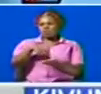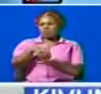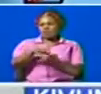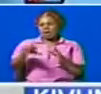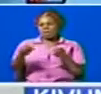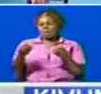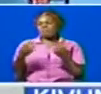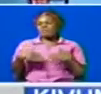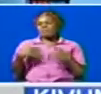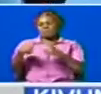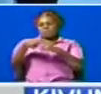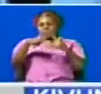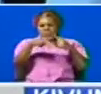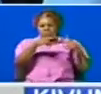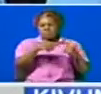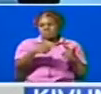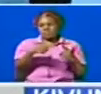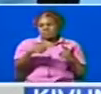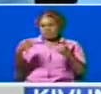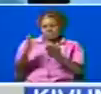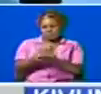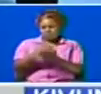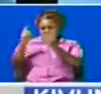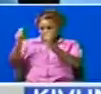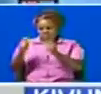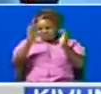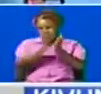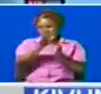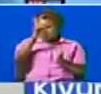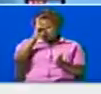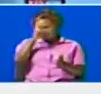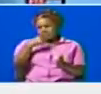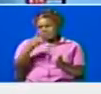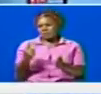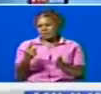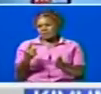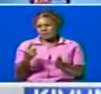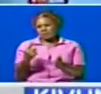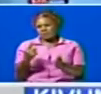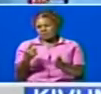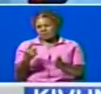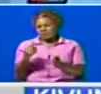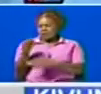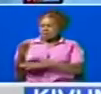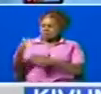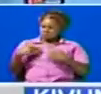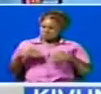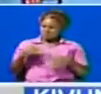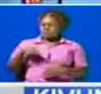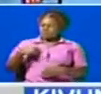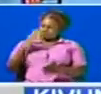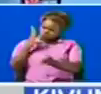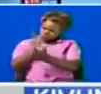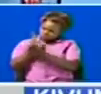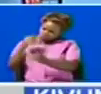number of people that have been injured in those confrontations between demonstrators and police. And they have been saying, Betty, that urging their people, even as we